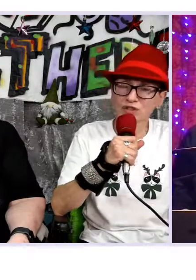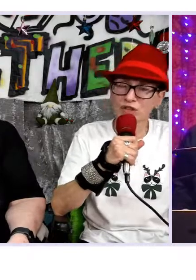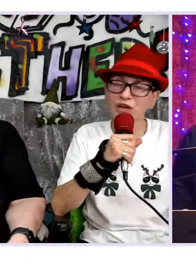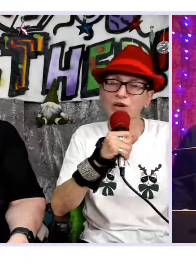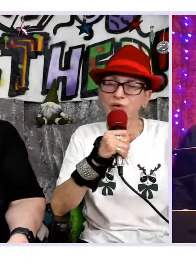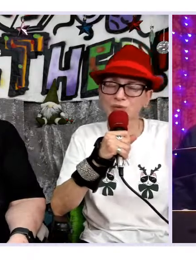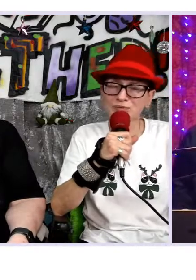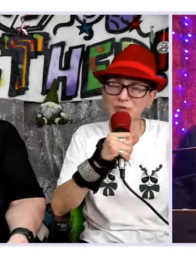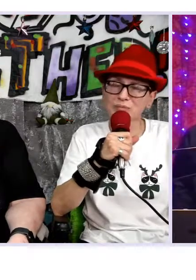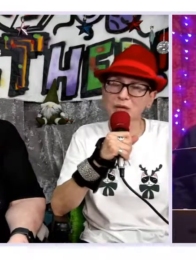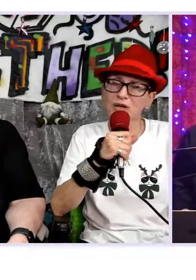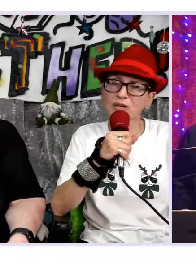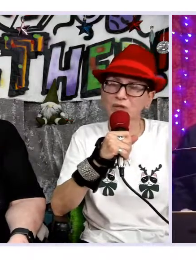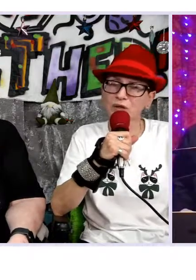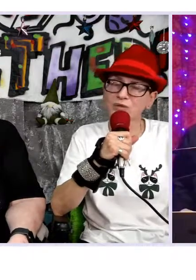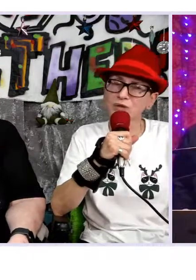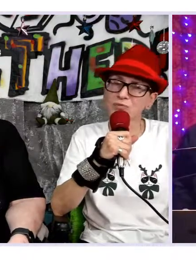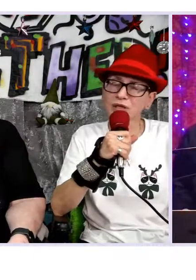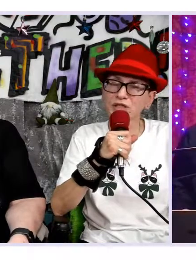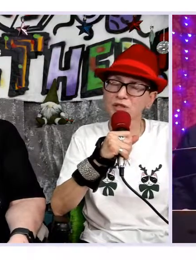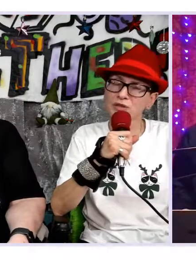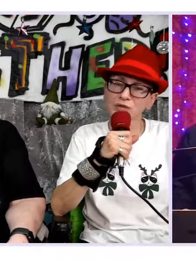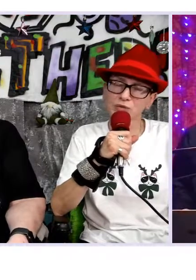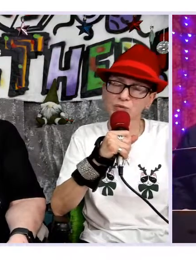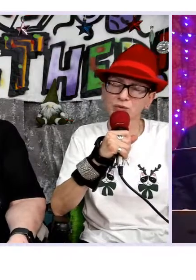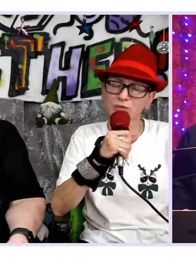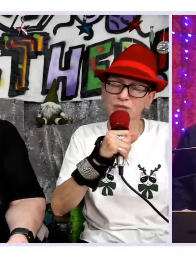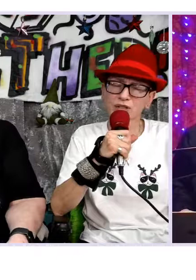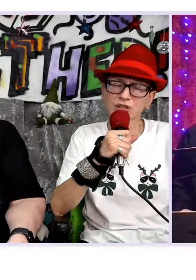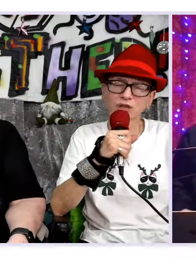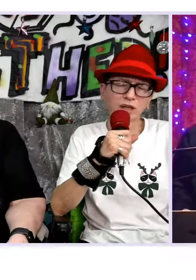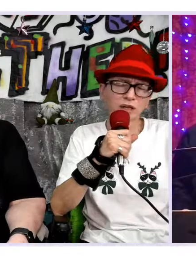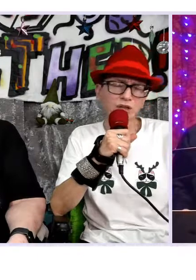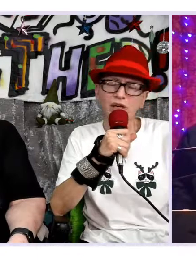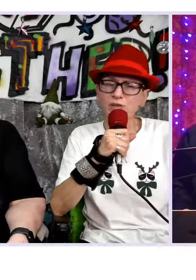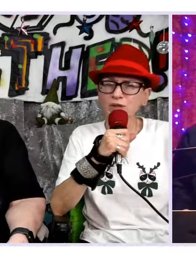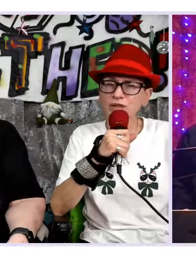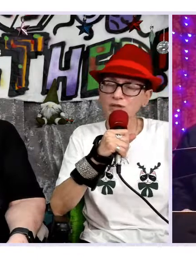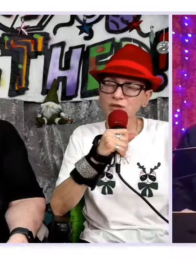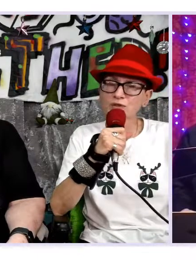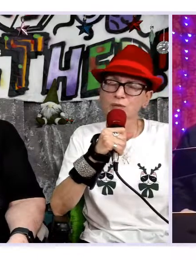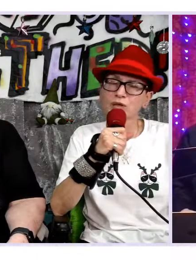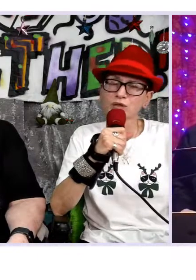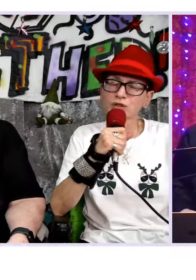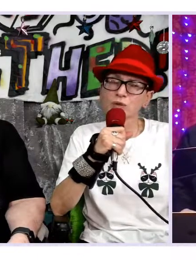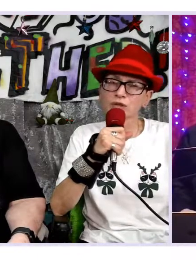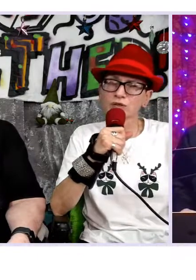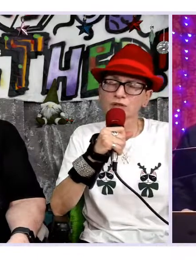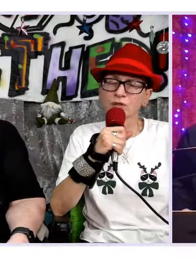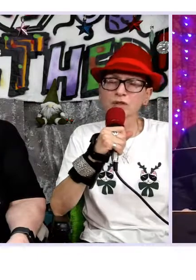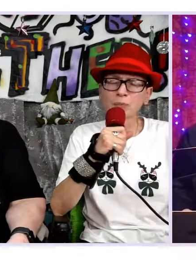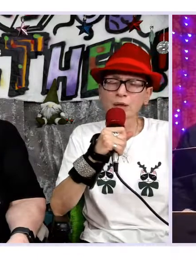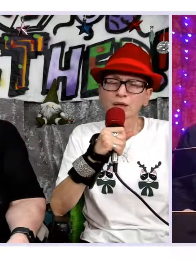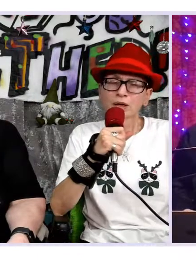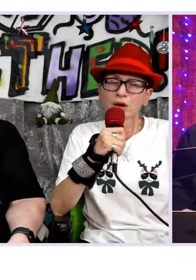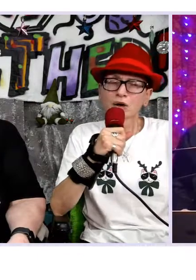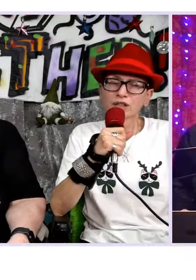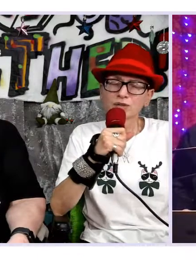you can tell. But I think breaking is a lot more subjective. But yeah, I think it's just about queuing, isn't it? I